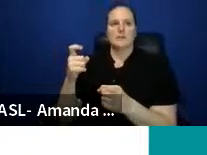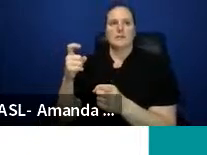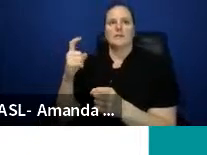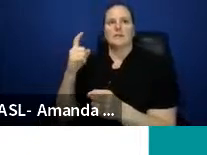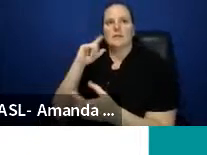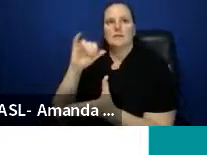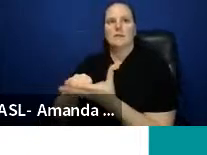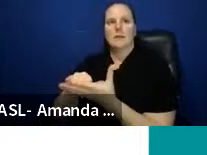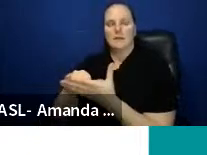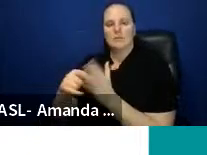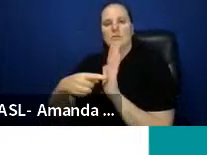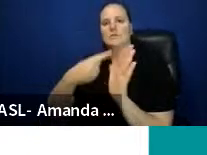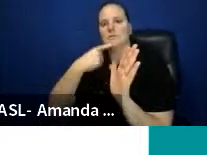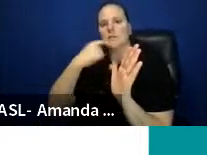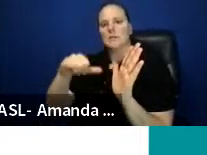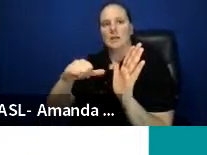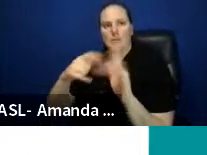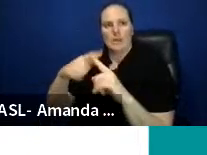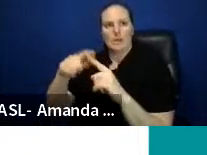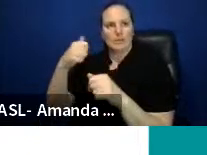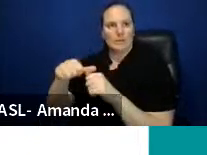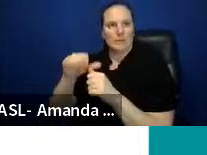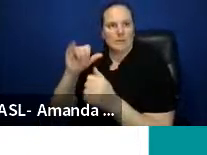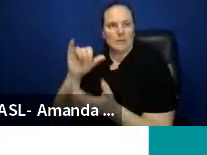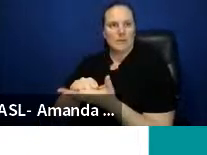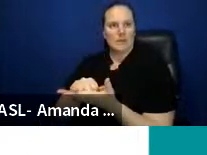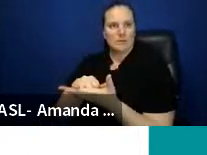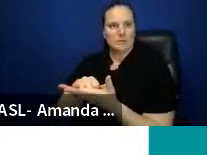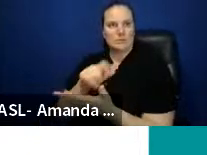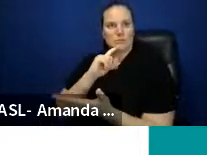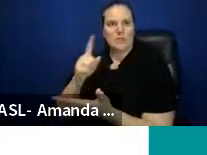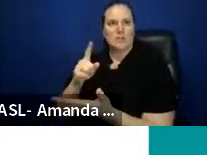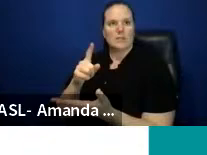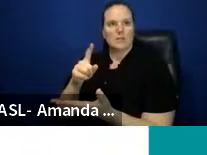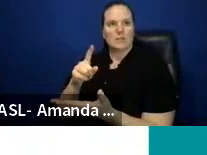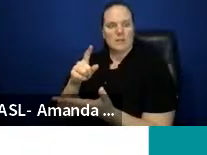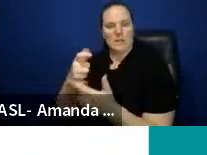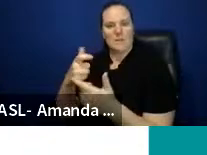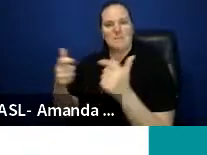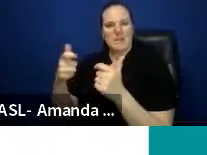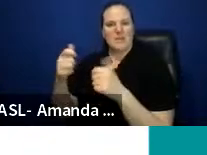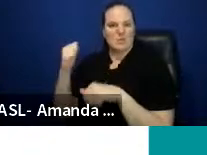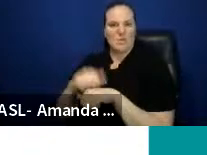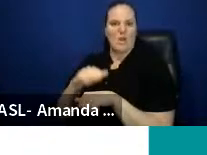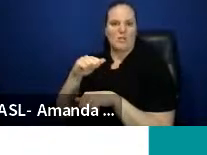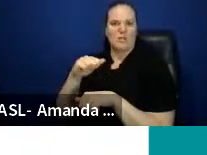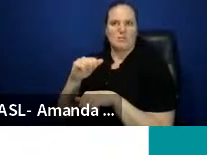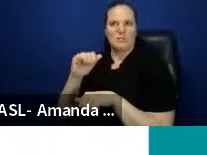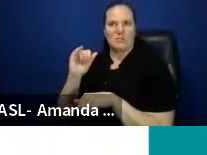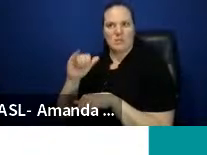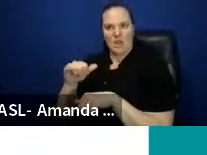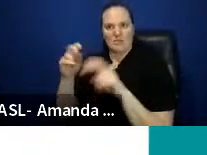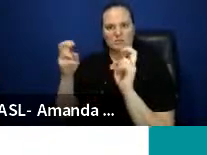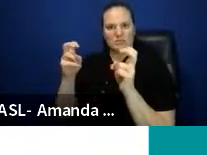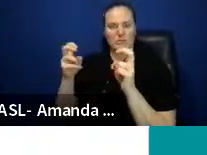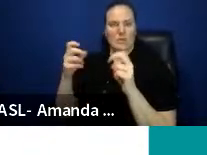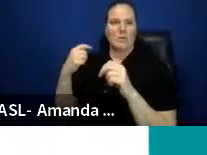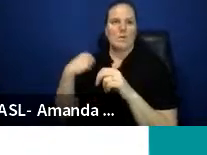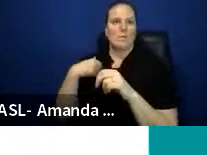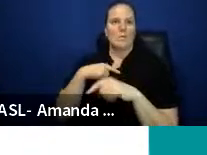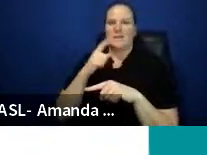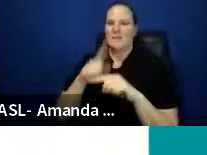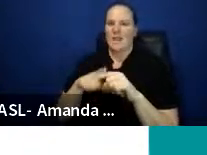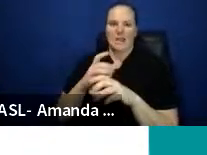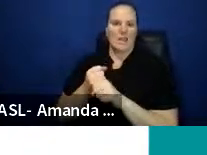you alluded to it, but I remember it as being really the big rock, is that we can't get